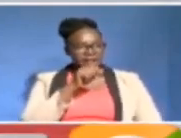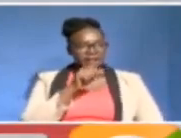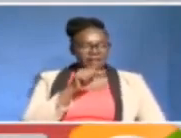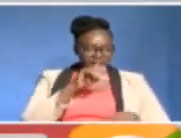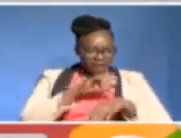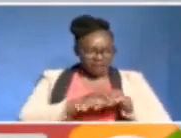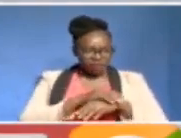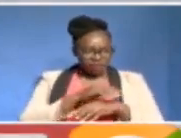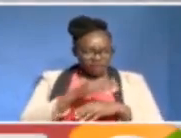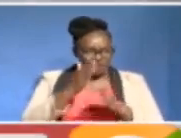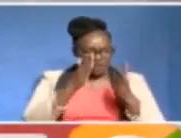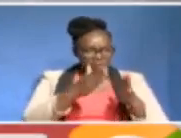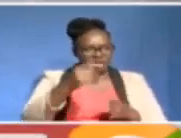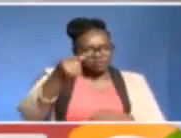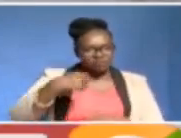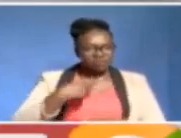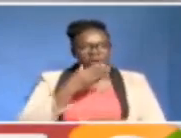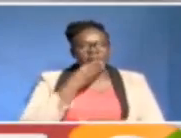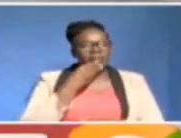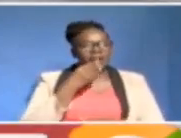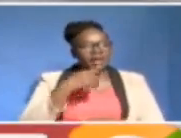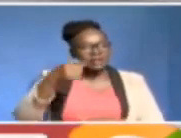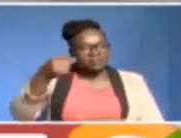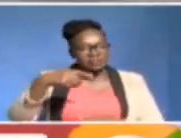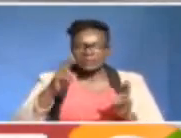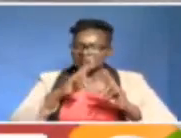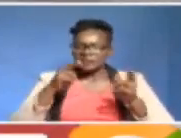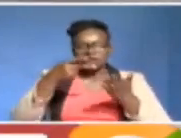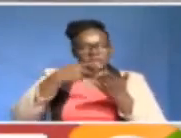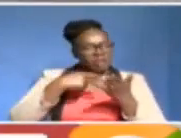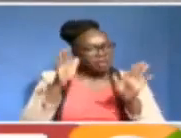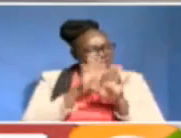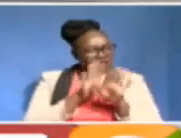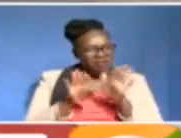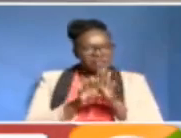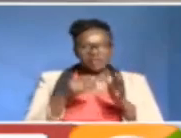Arab guy was ready to give me all the amount of money I wanted. And of course,